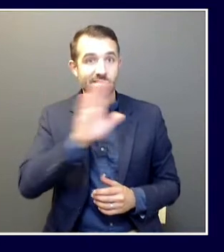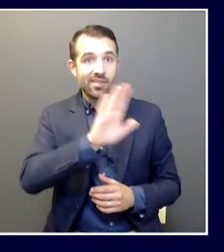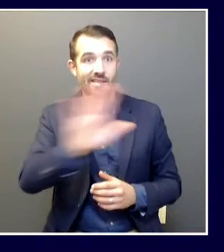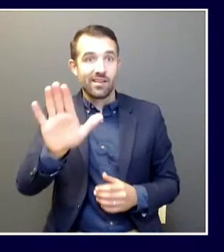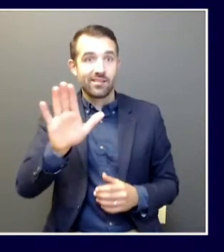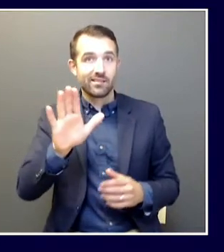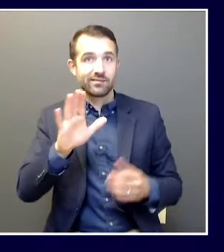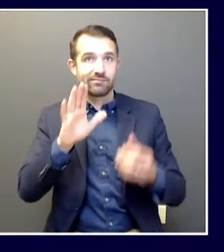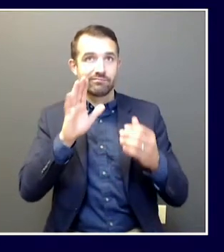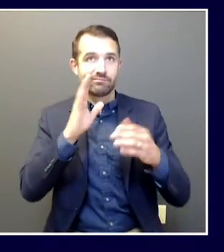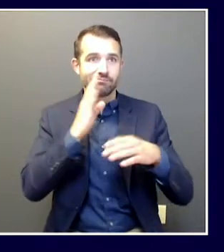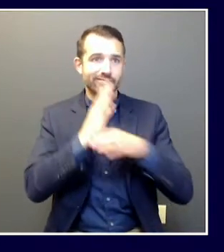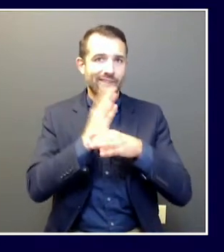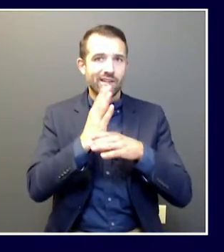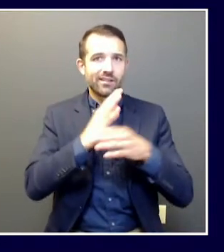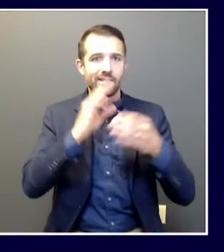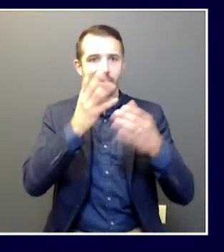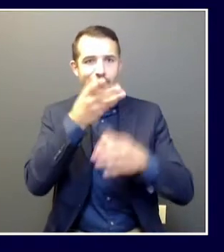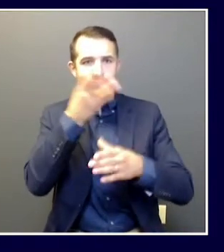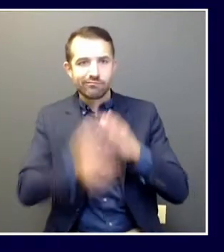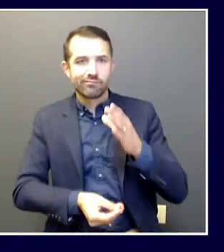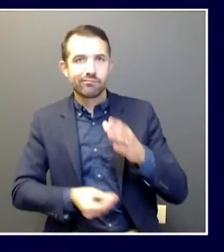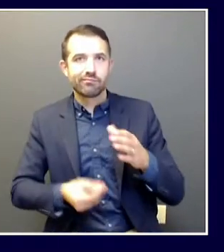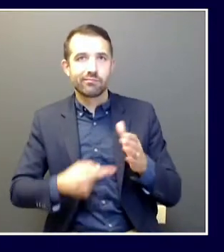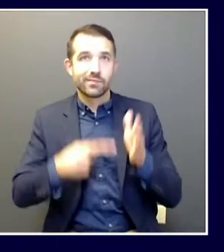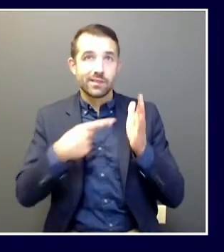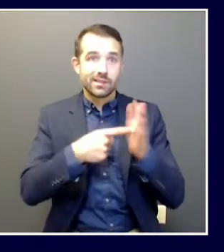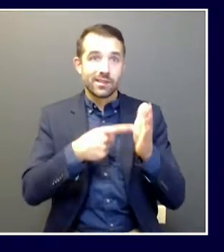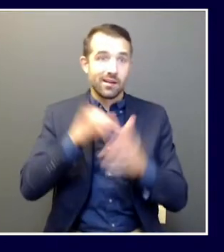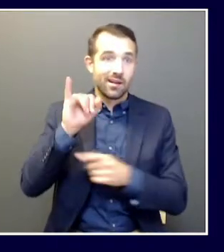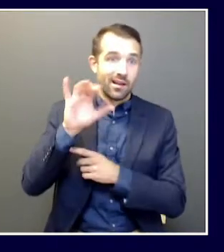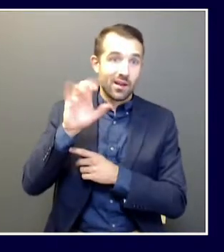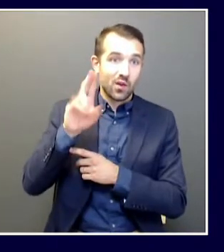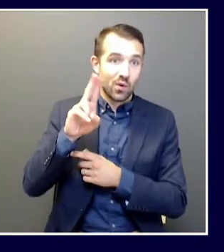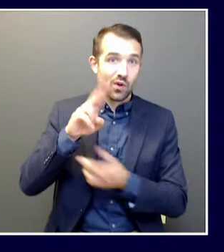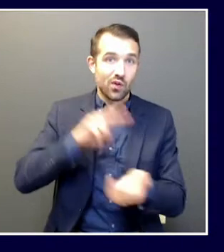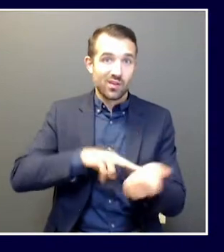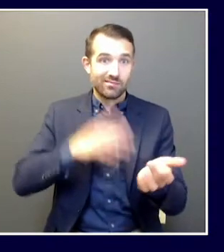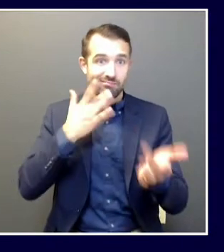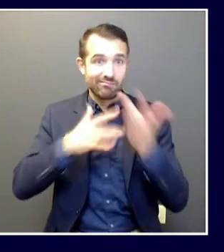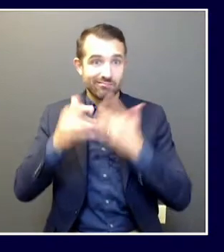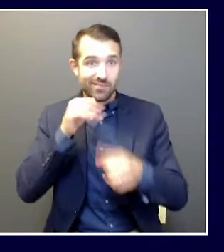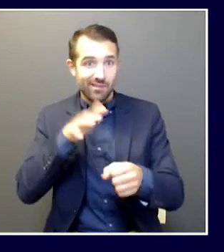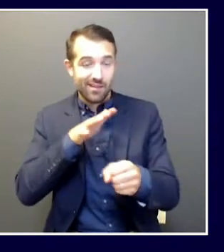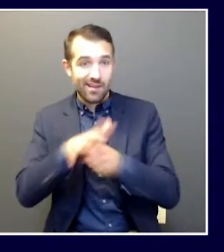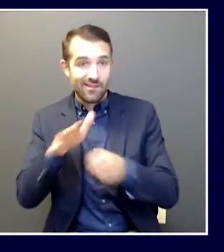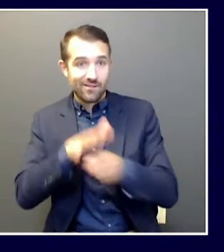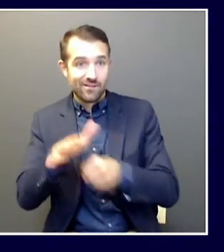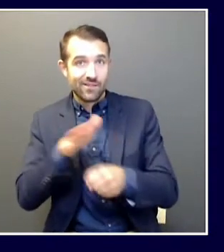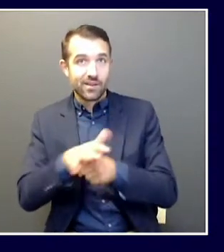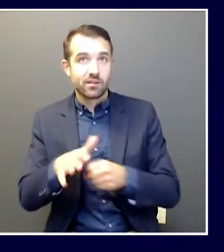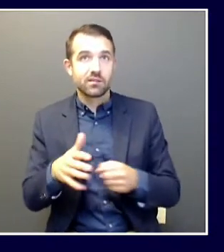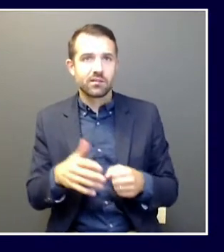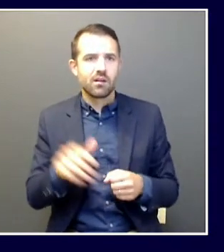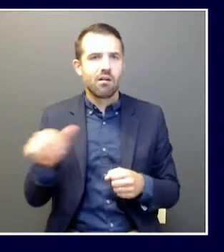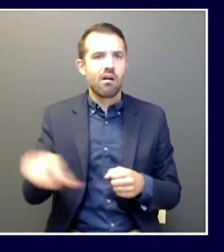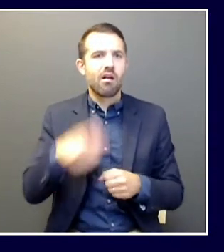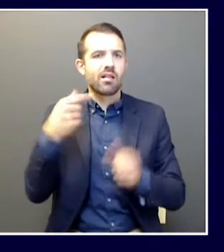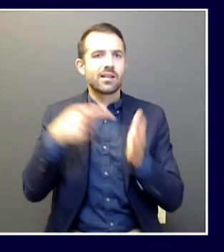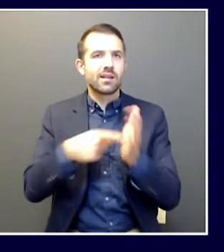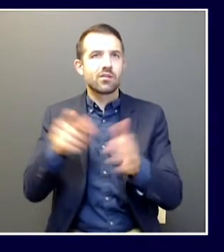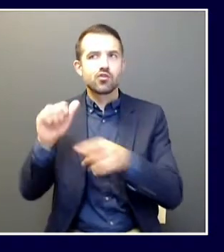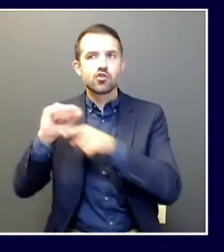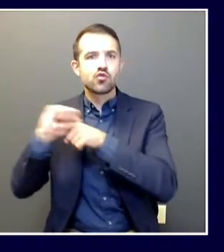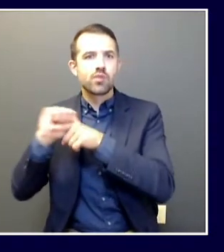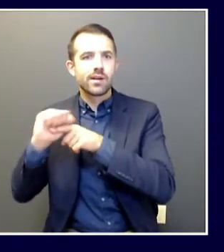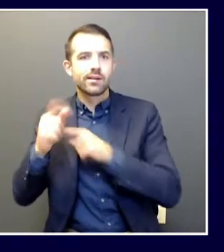a gap in ICU nurses, what other types of nurses are trained that could be redeployed within the system,